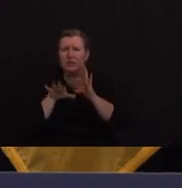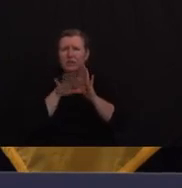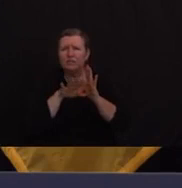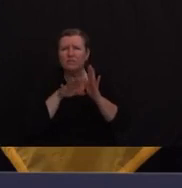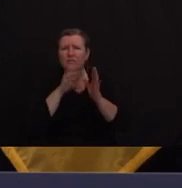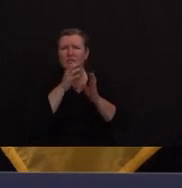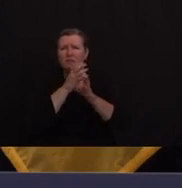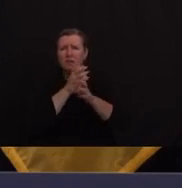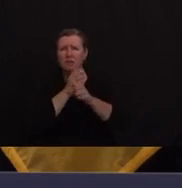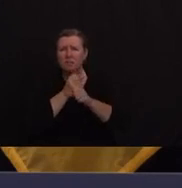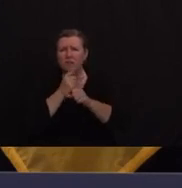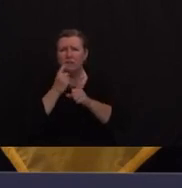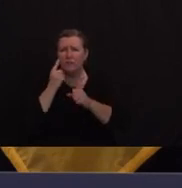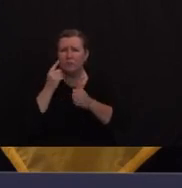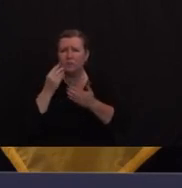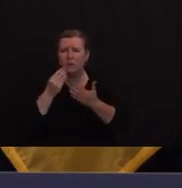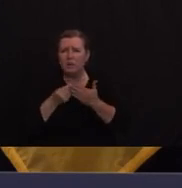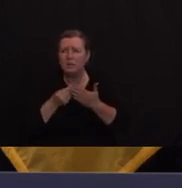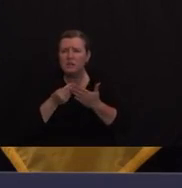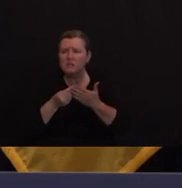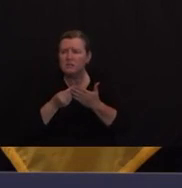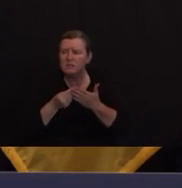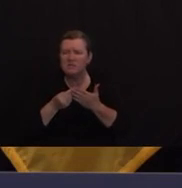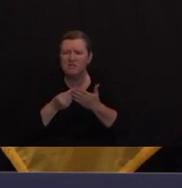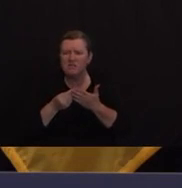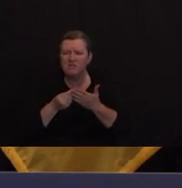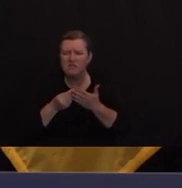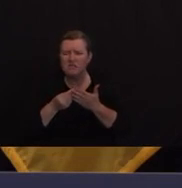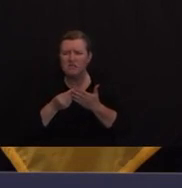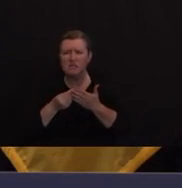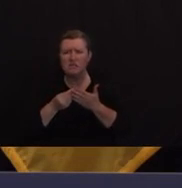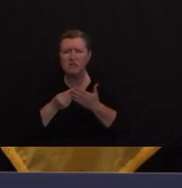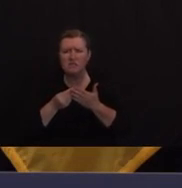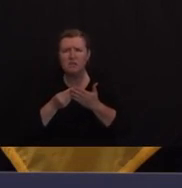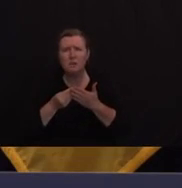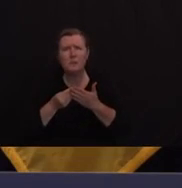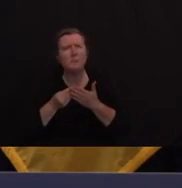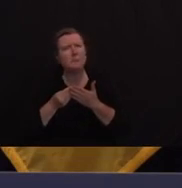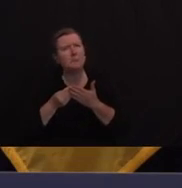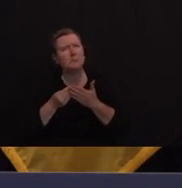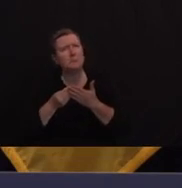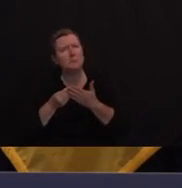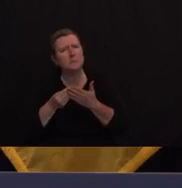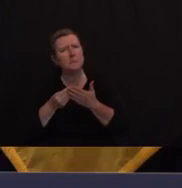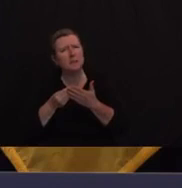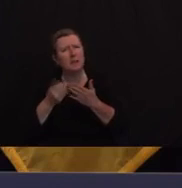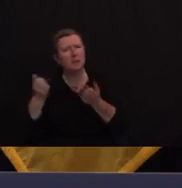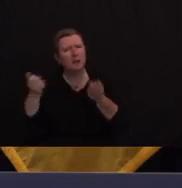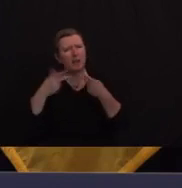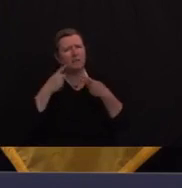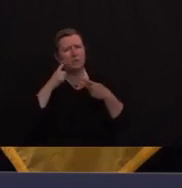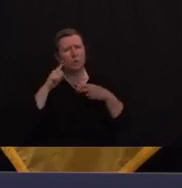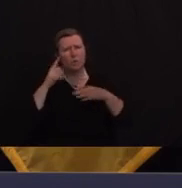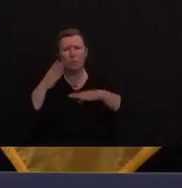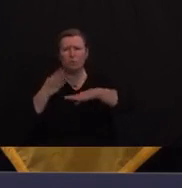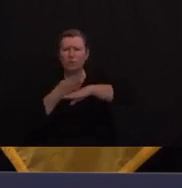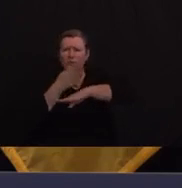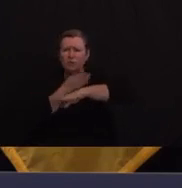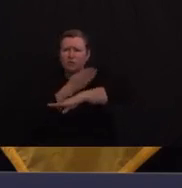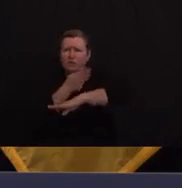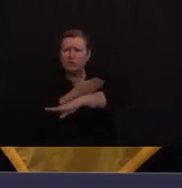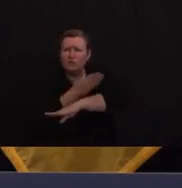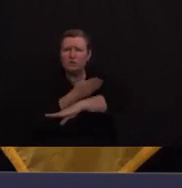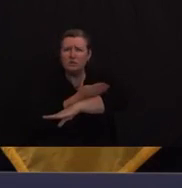money that comes back for restoration, revitalization, or was it a small number? I saw that